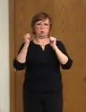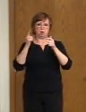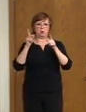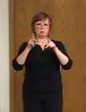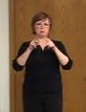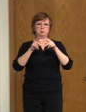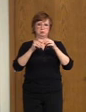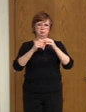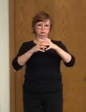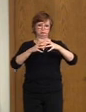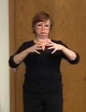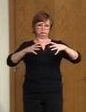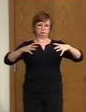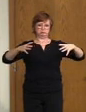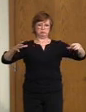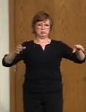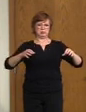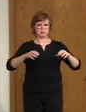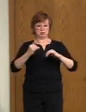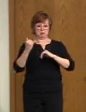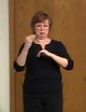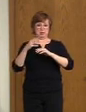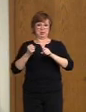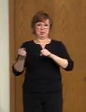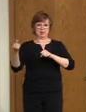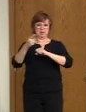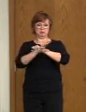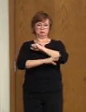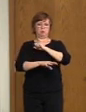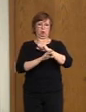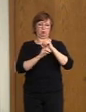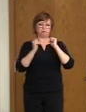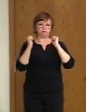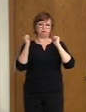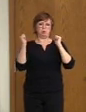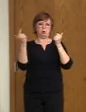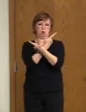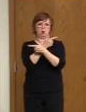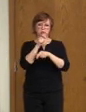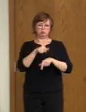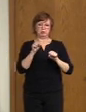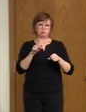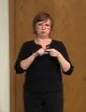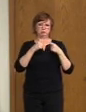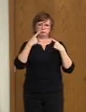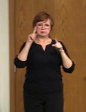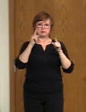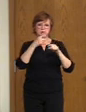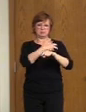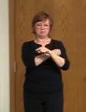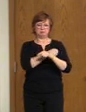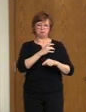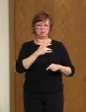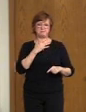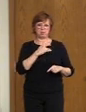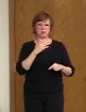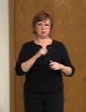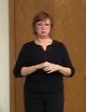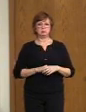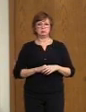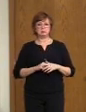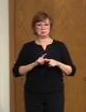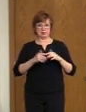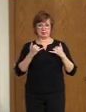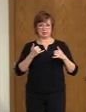vaccinated, and that is the way we will, come out of this pandemic. But till such time, I think again, while vaccination is